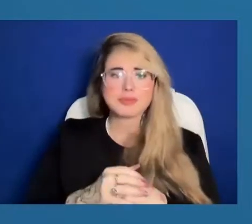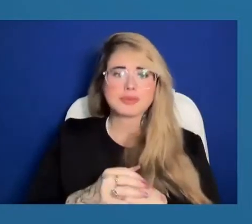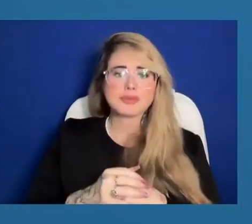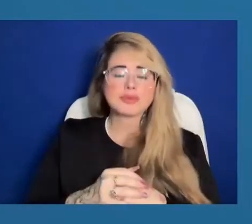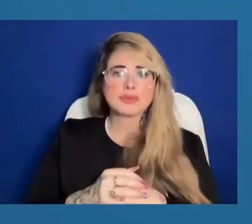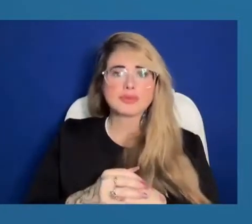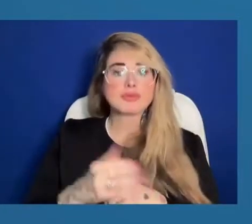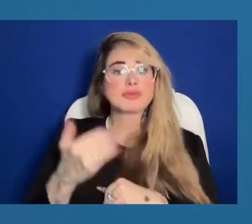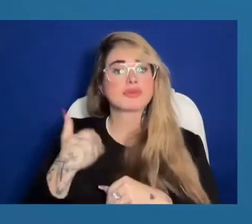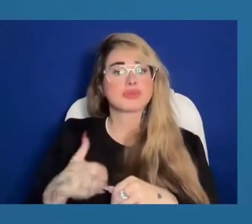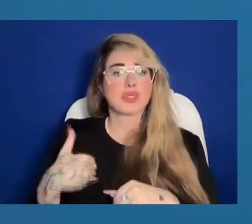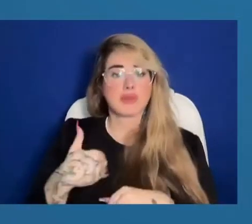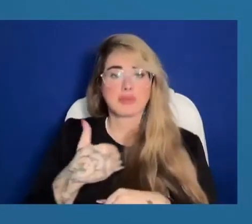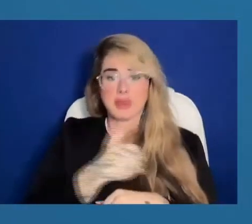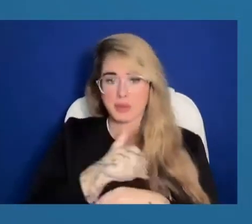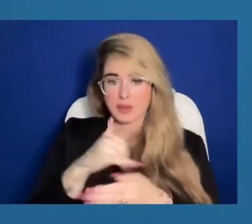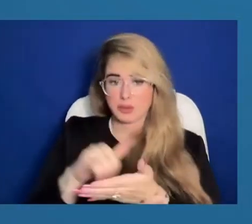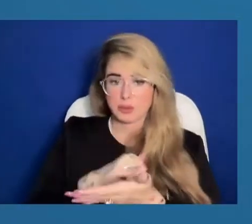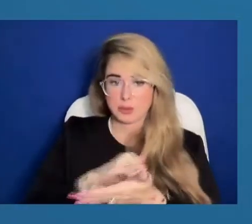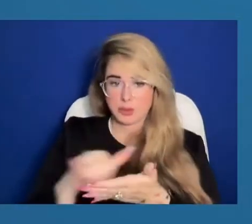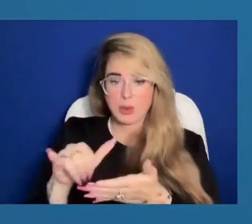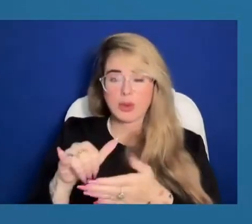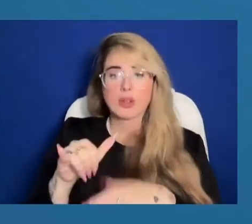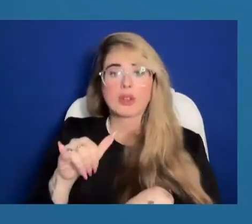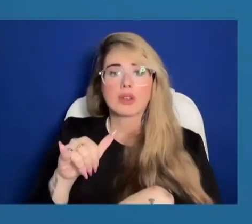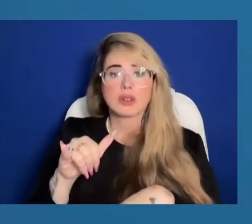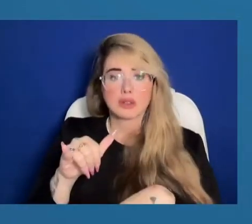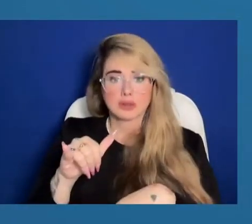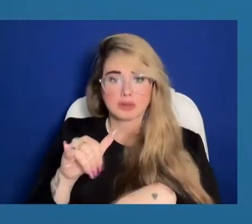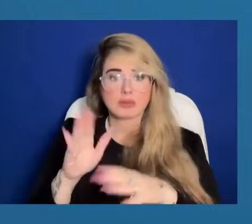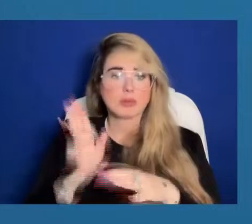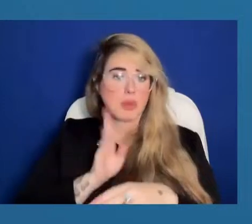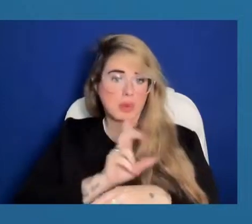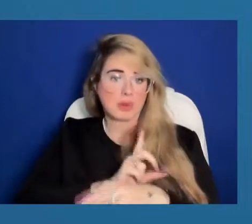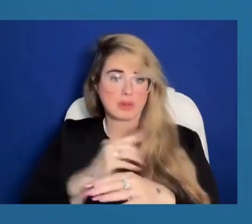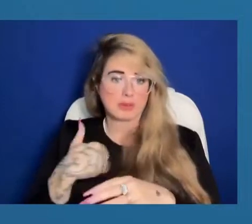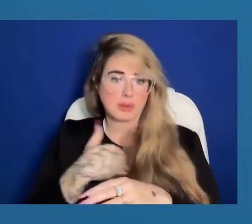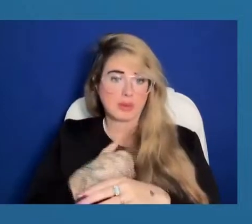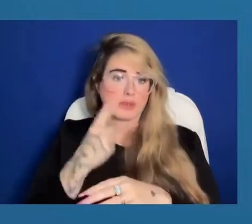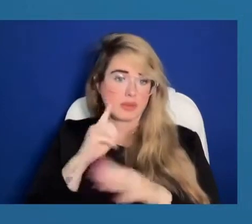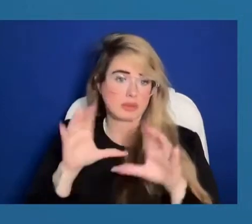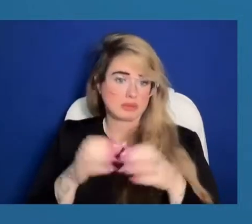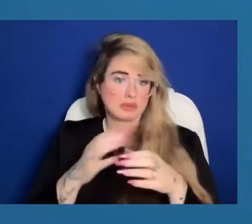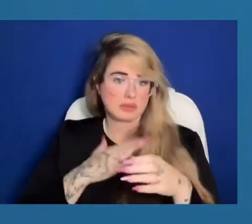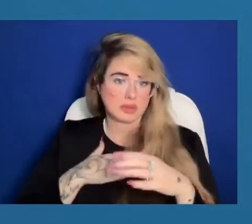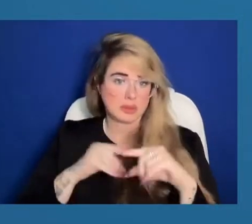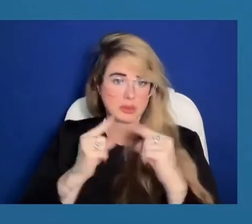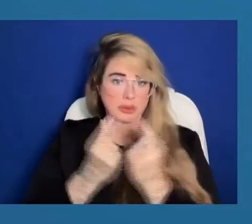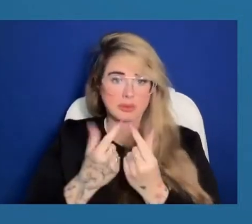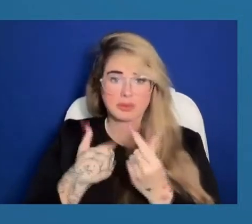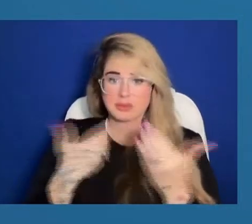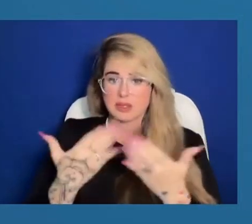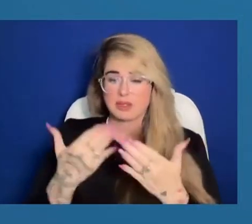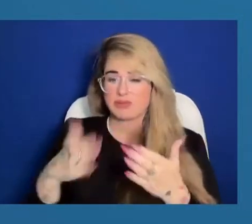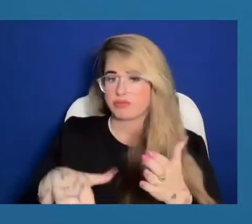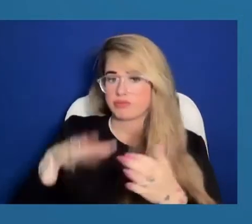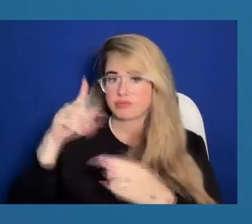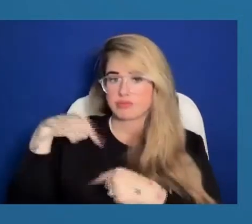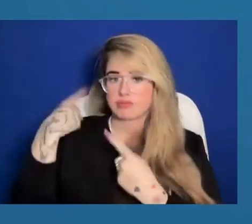member of the New York Nurses Association, one of the board members, and also I've worked here at Interfaith for over 30 years.